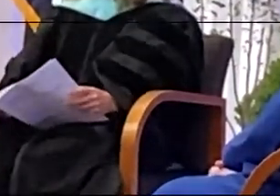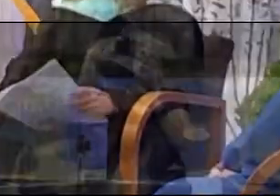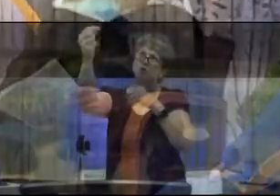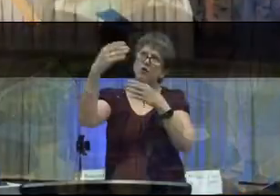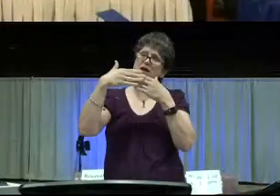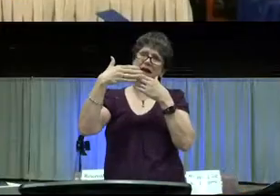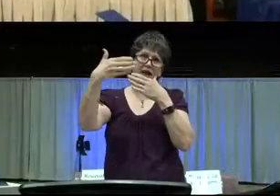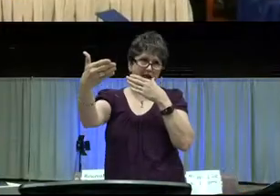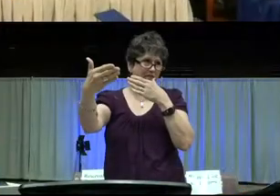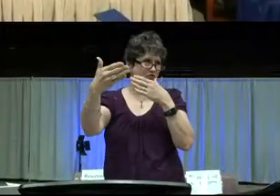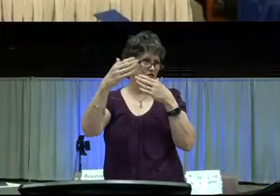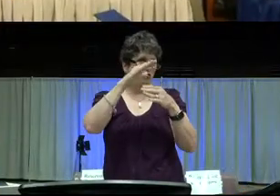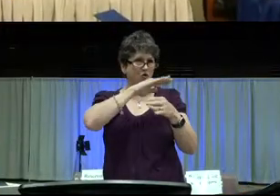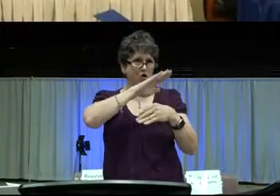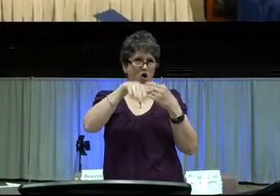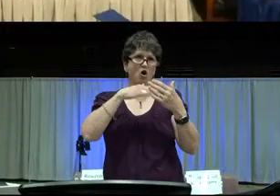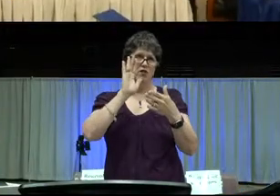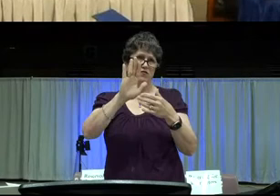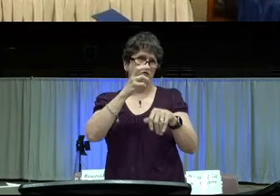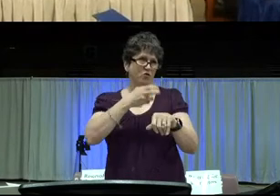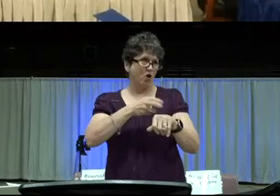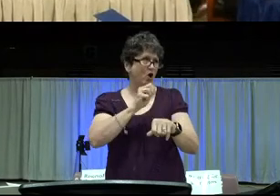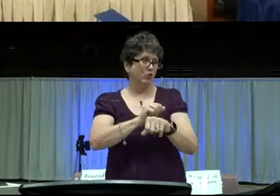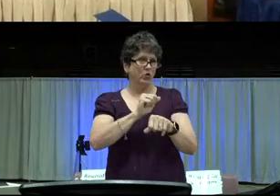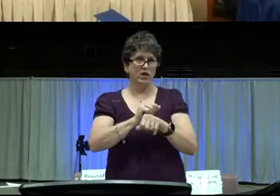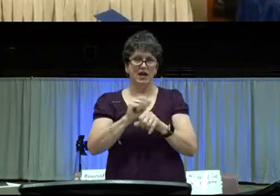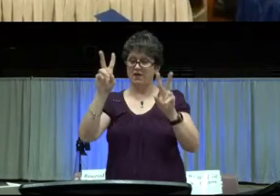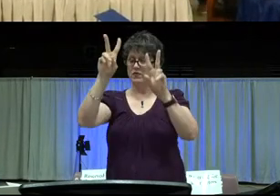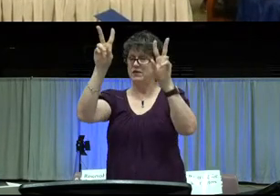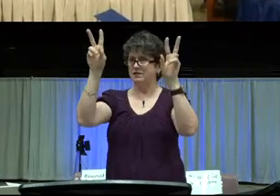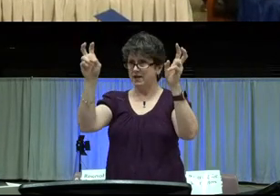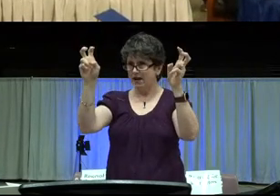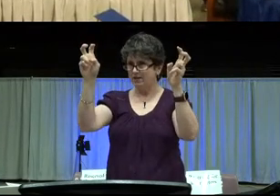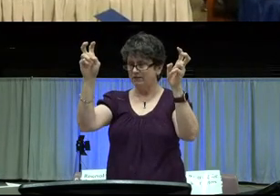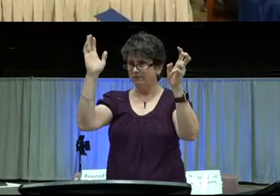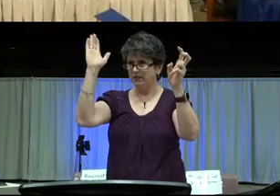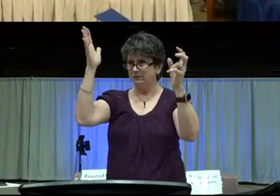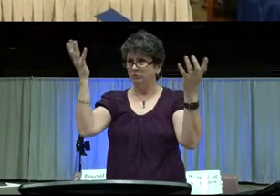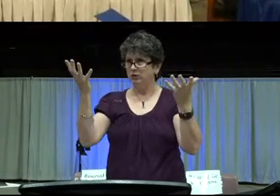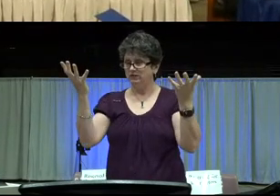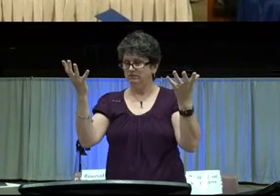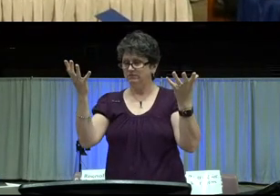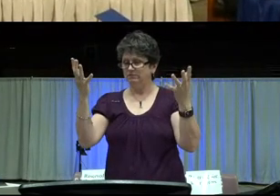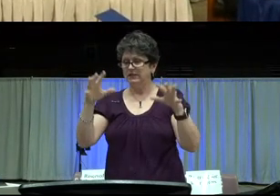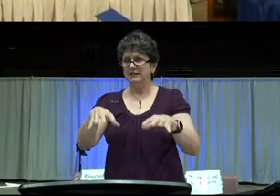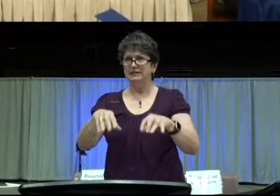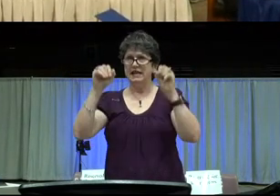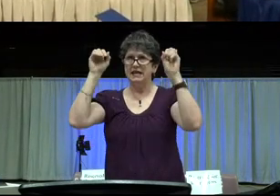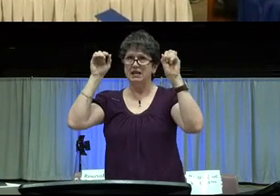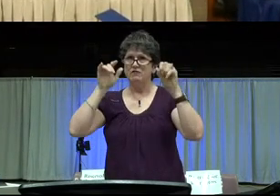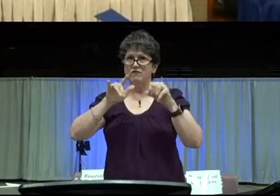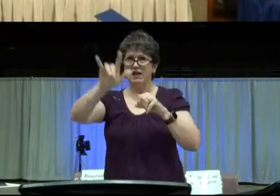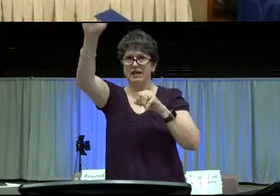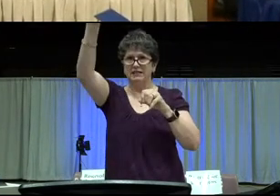after all of this hard work. And the title of my speech is Taking